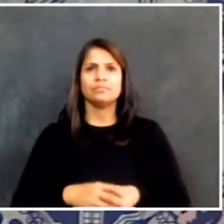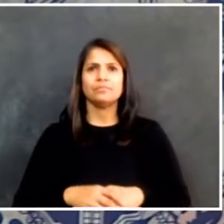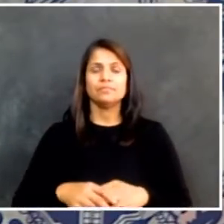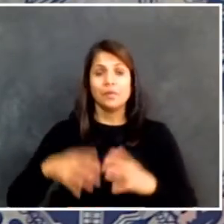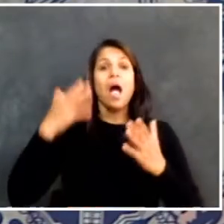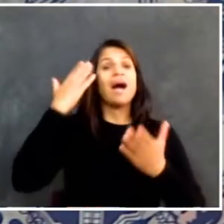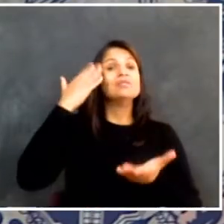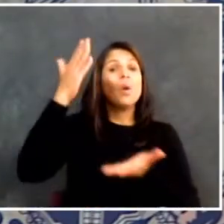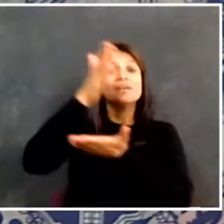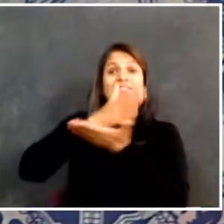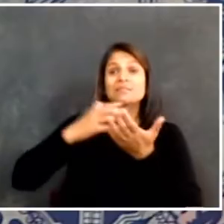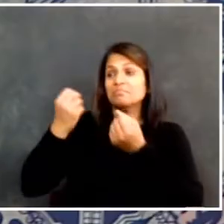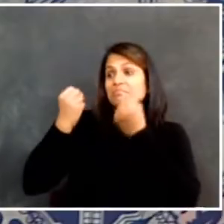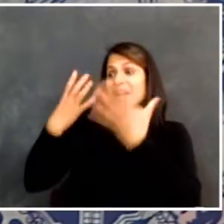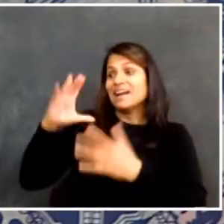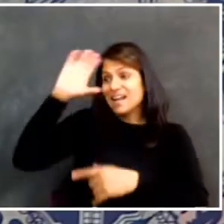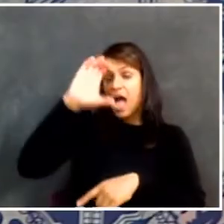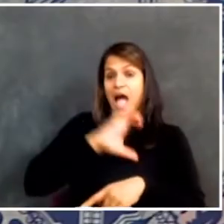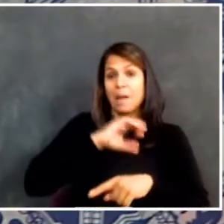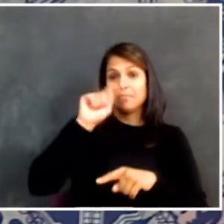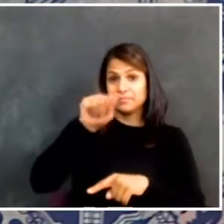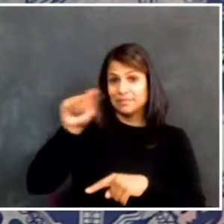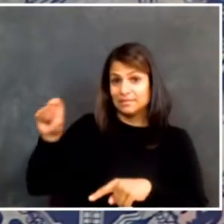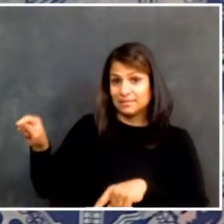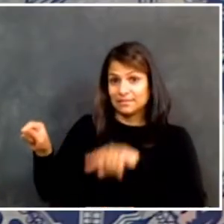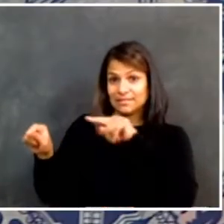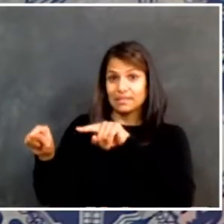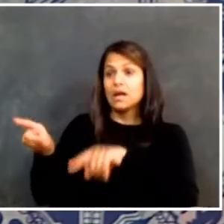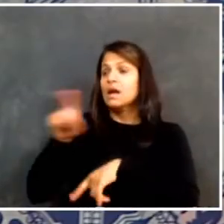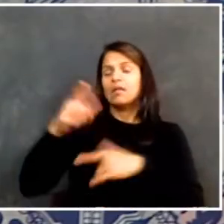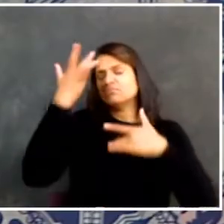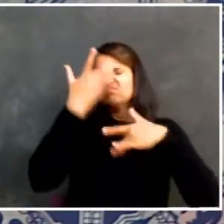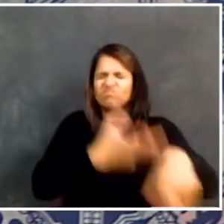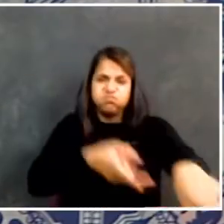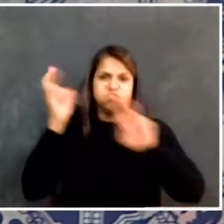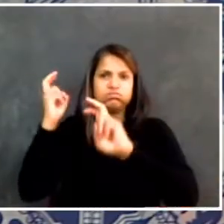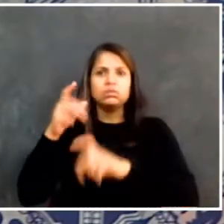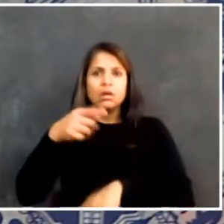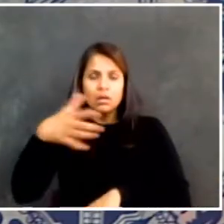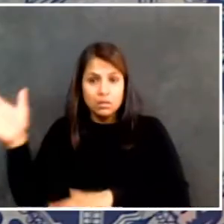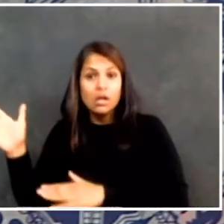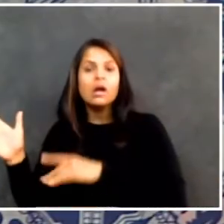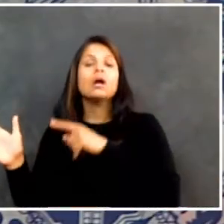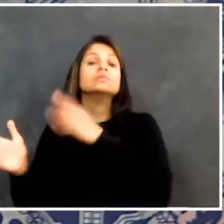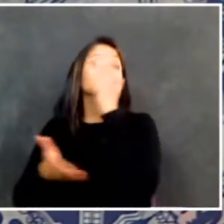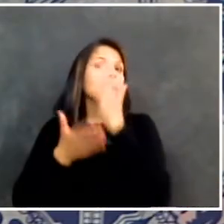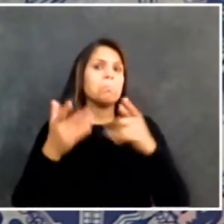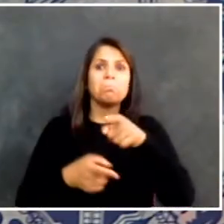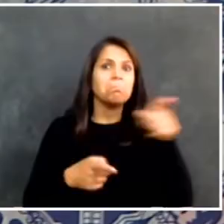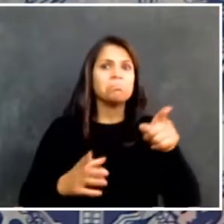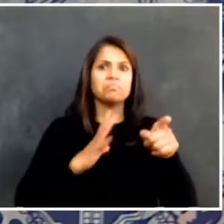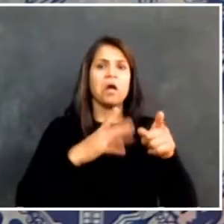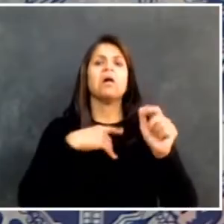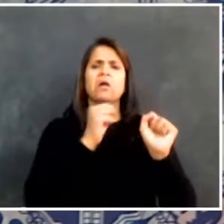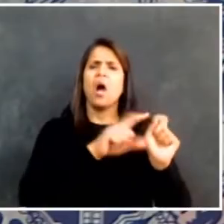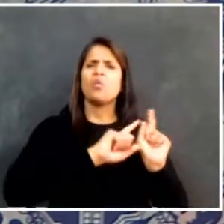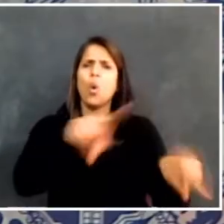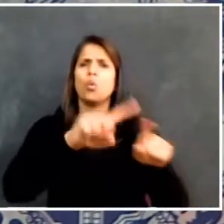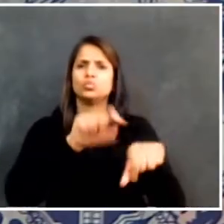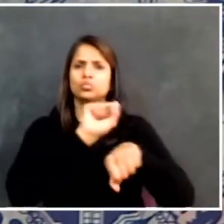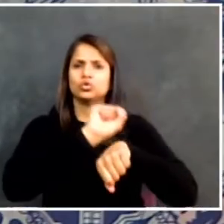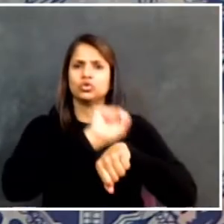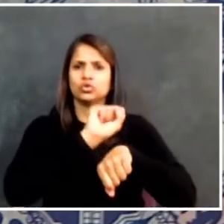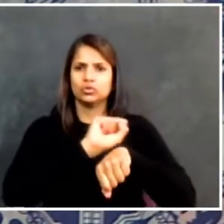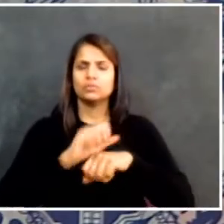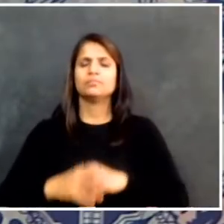is gathering, and we can do more and more enforcement. But that segues perfectly into the other part of your question about restarting the economy.